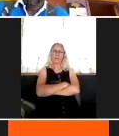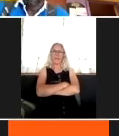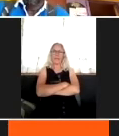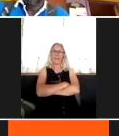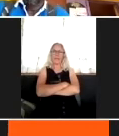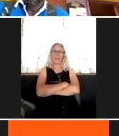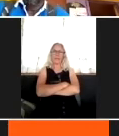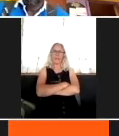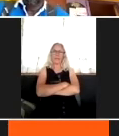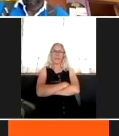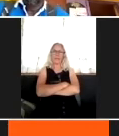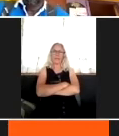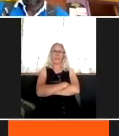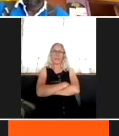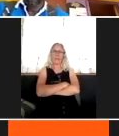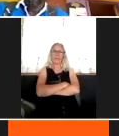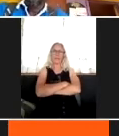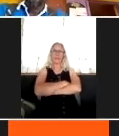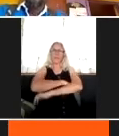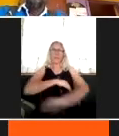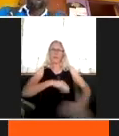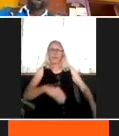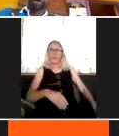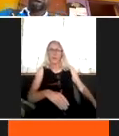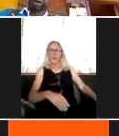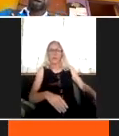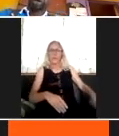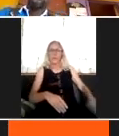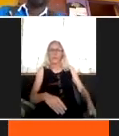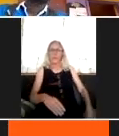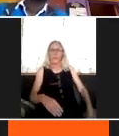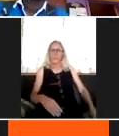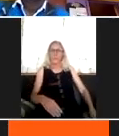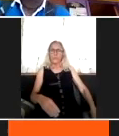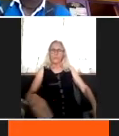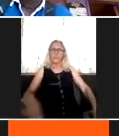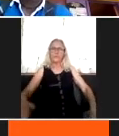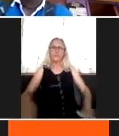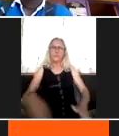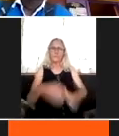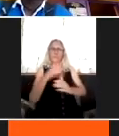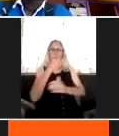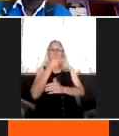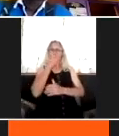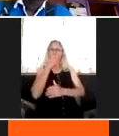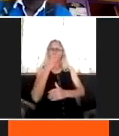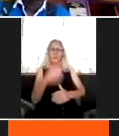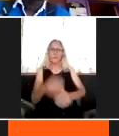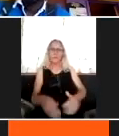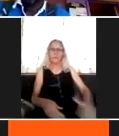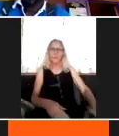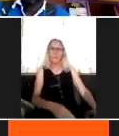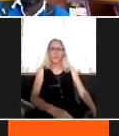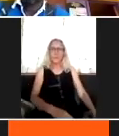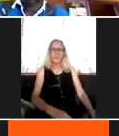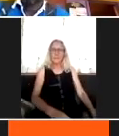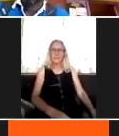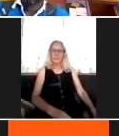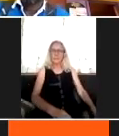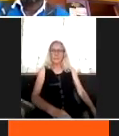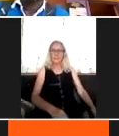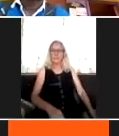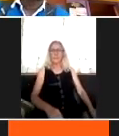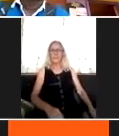that creeps on the earth. So we are going to read this together, personalized. Are you ready? When I say